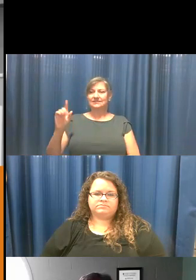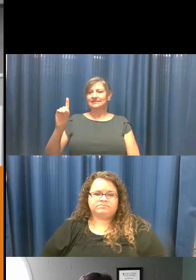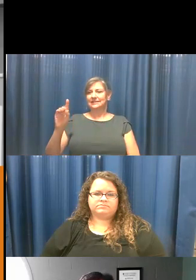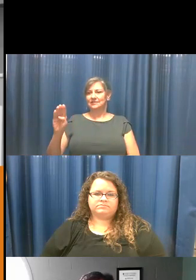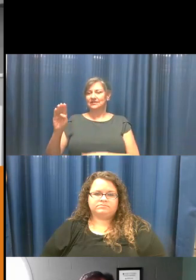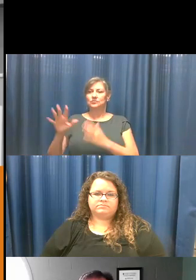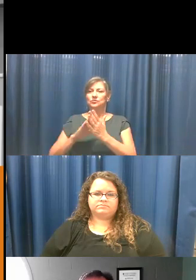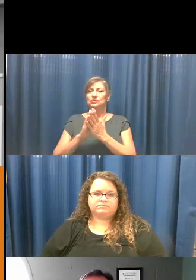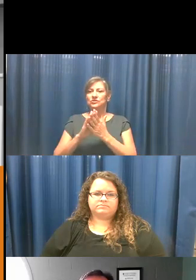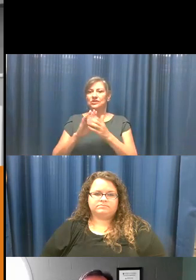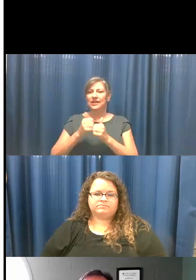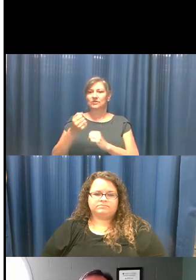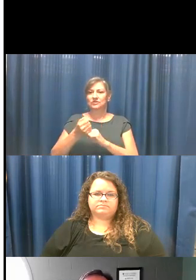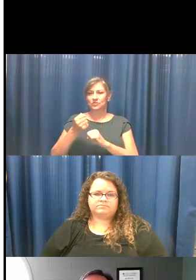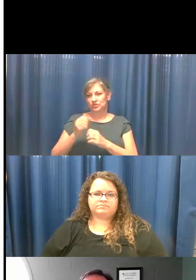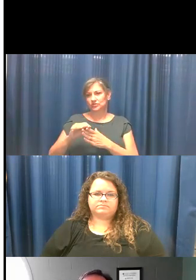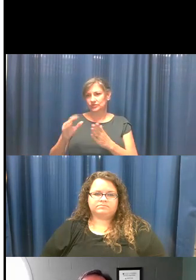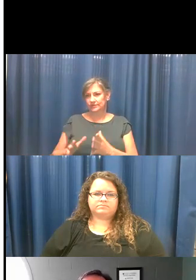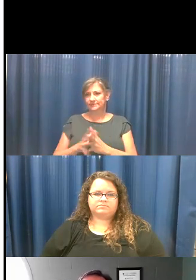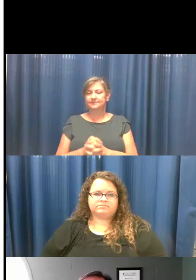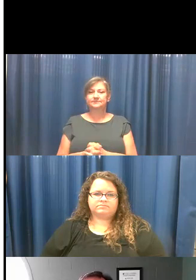our students.